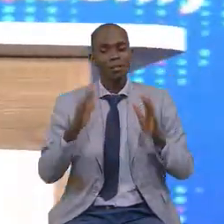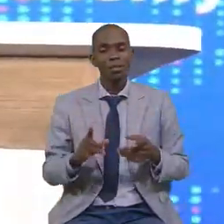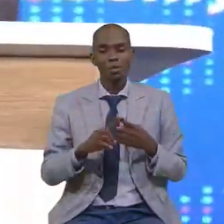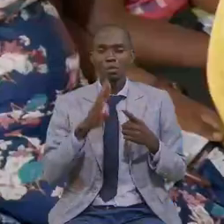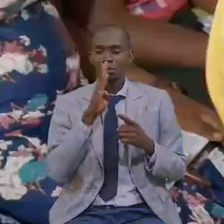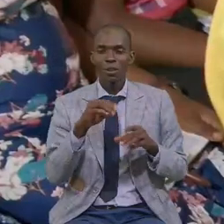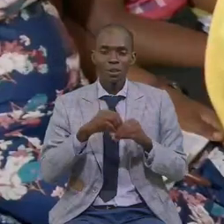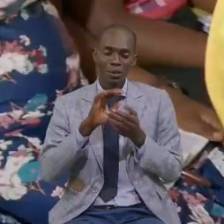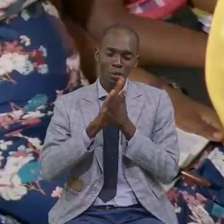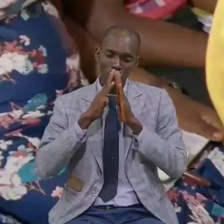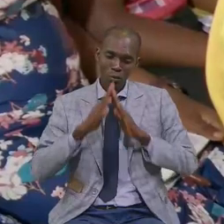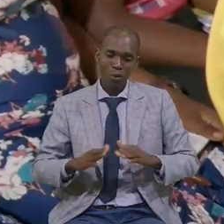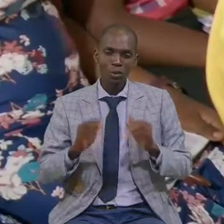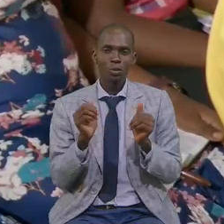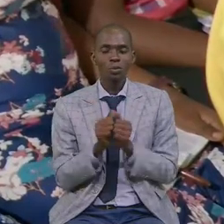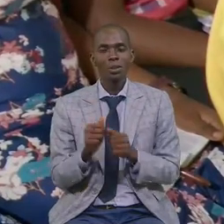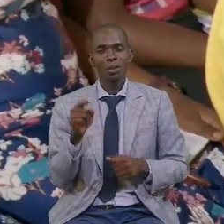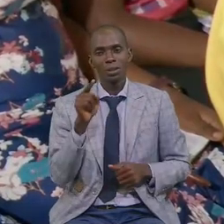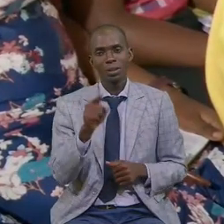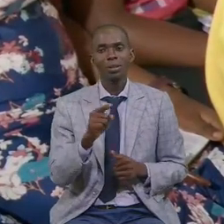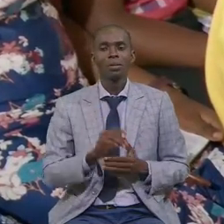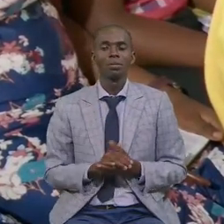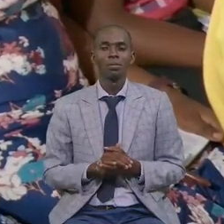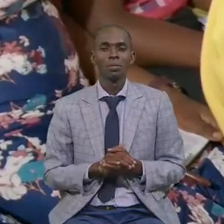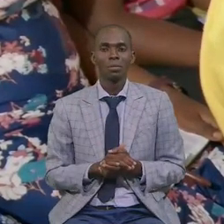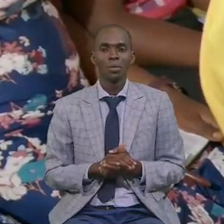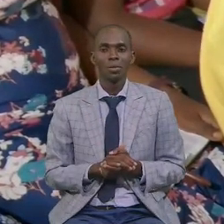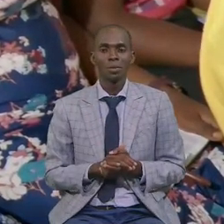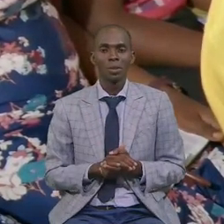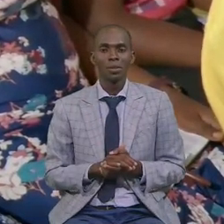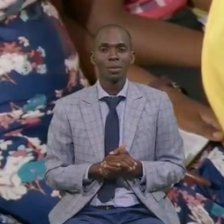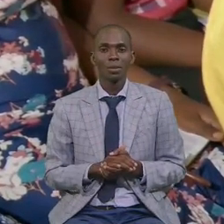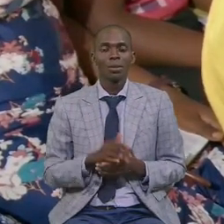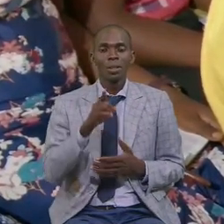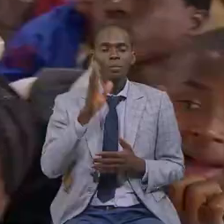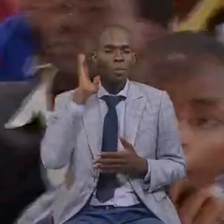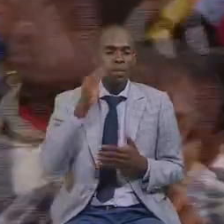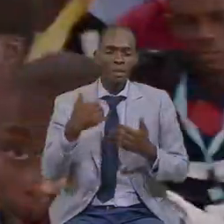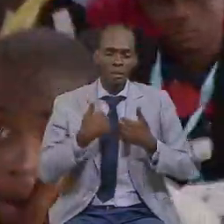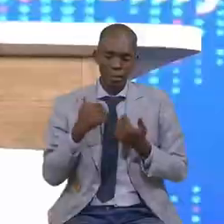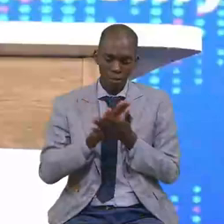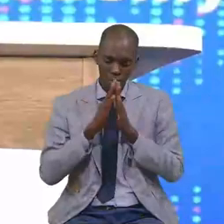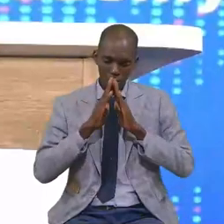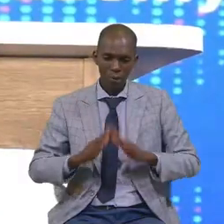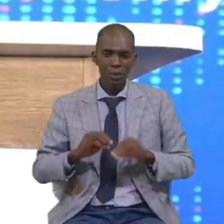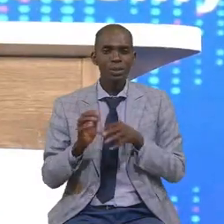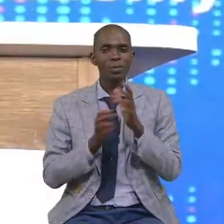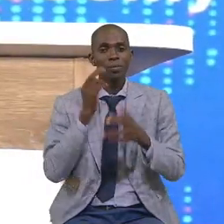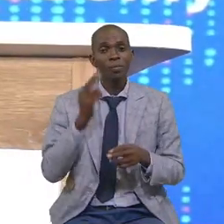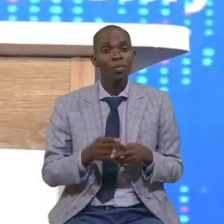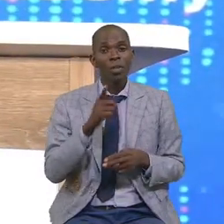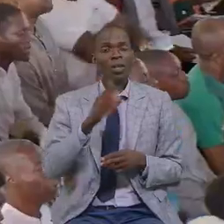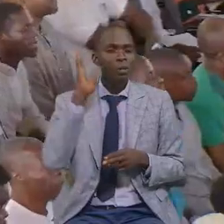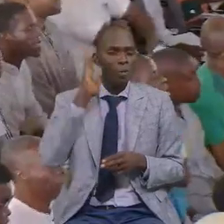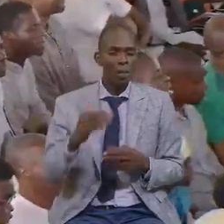be at peace with him. You will have peace. Yeah. You'll have